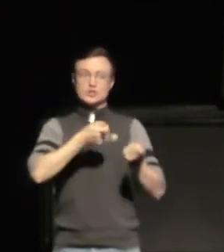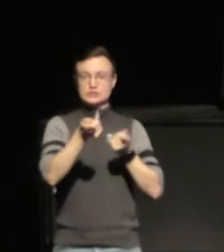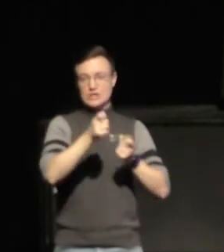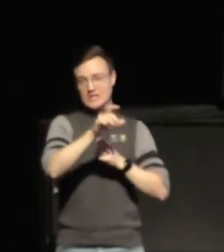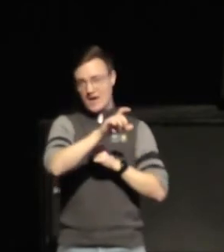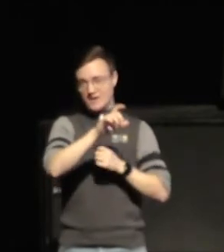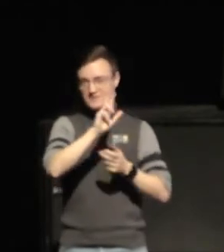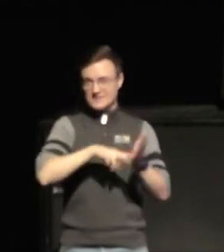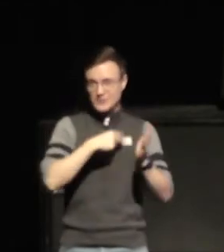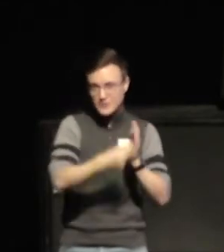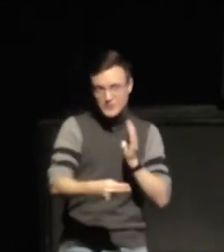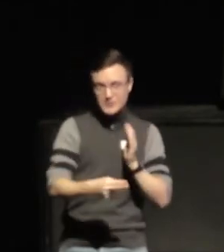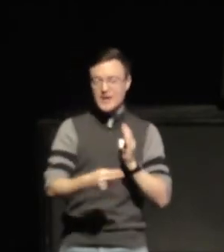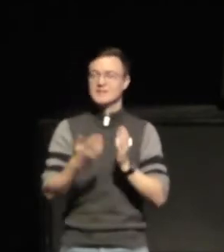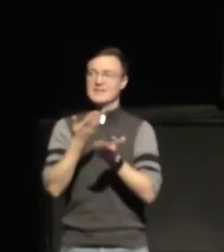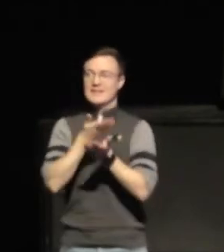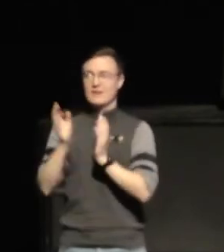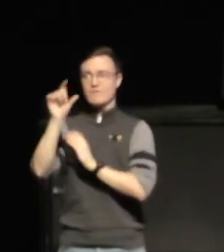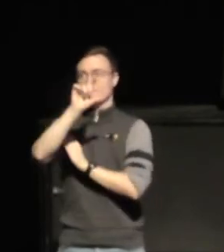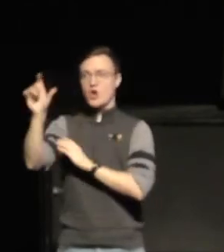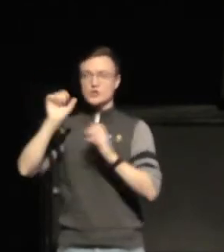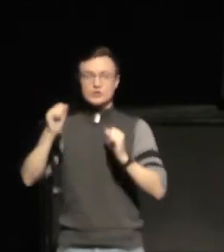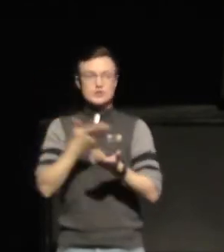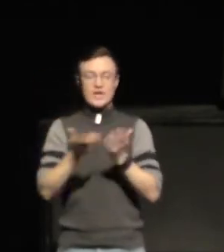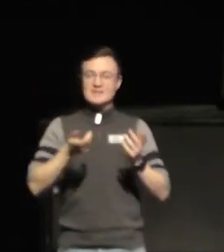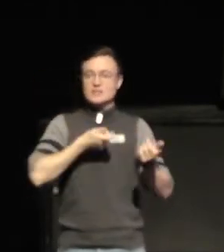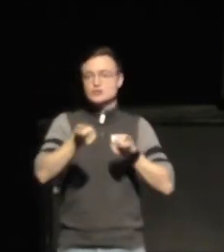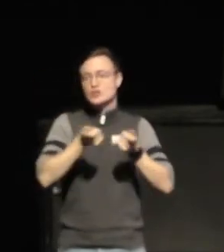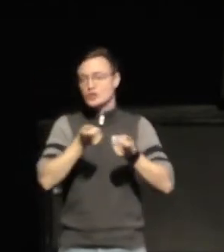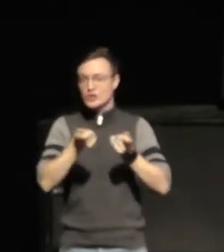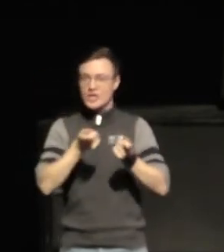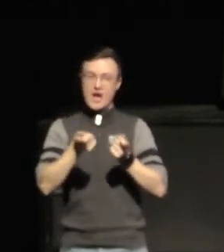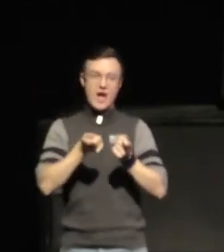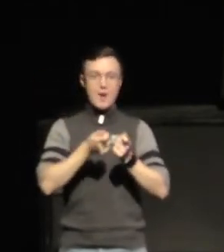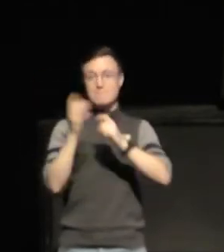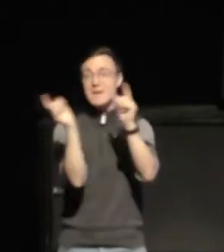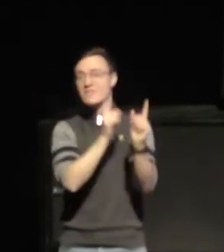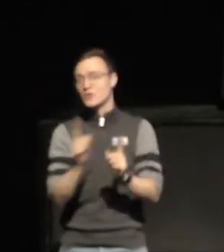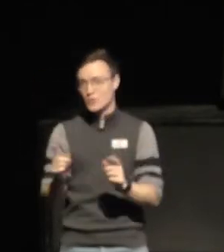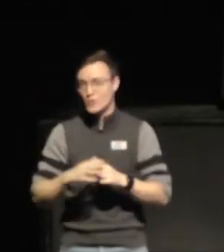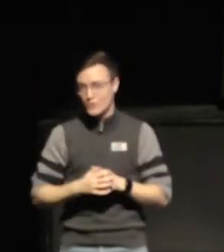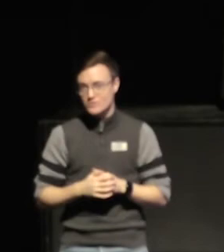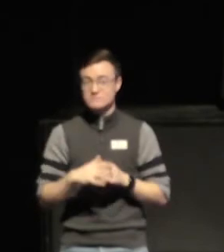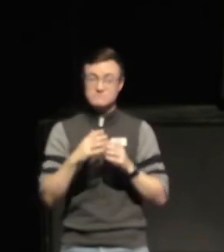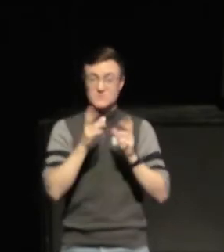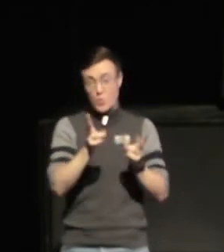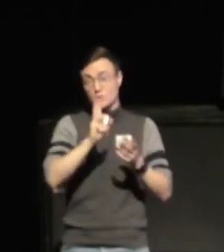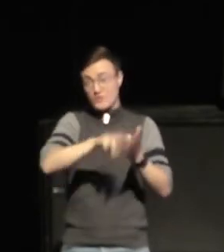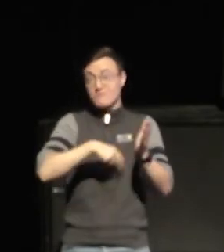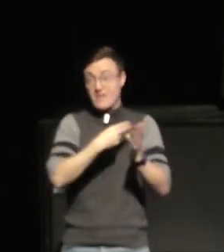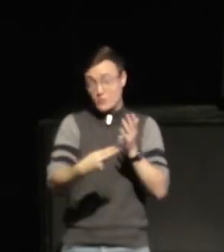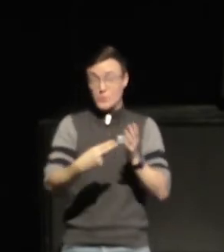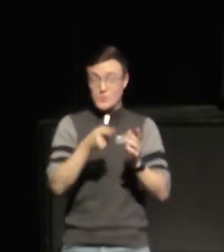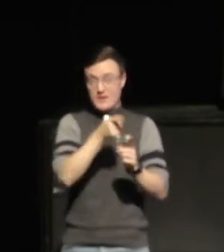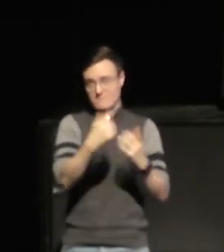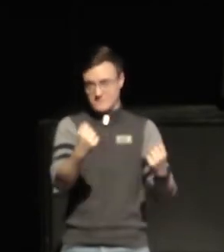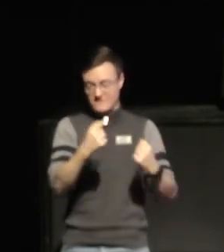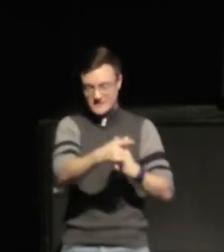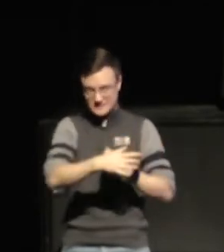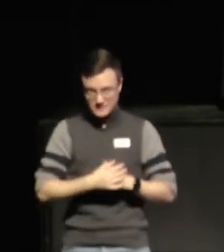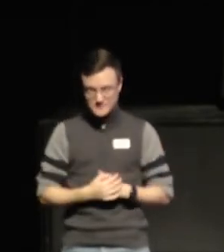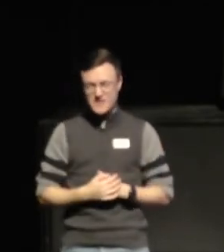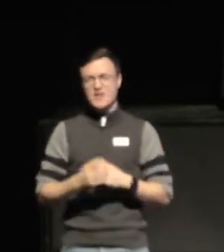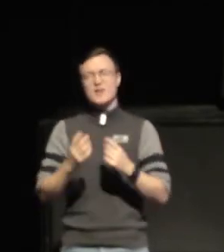people, women or others, but also dominating nature. So I think that there's a lot of initiatives here at home, so I